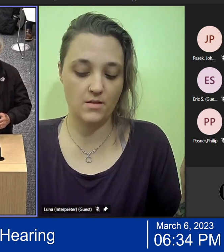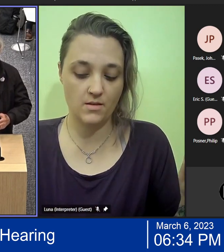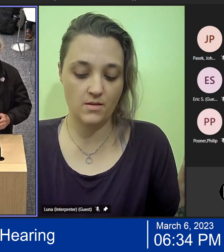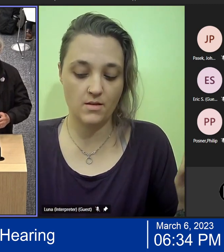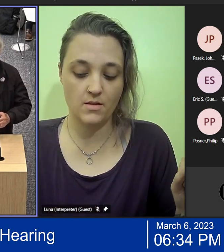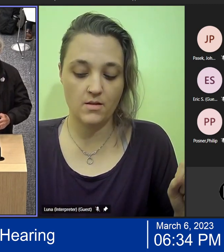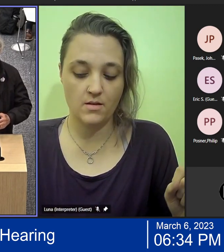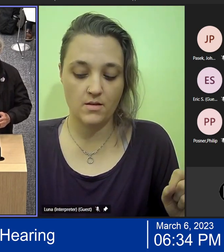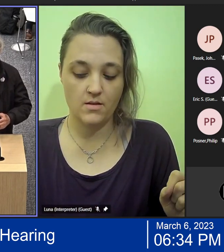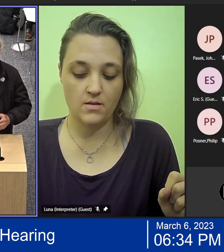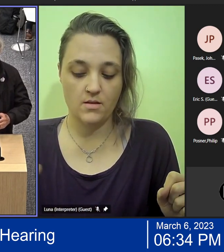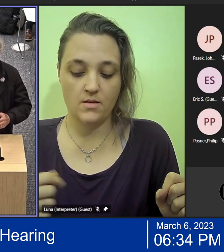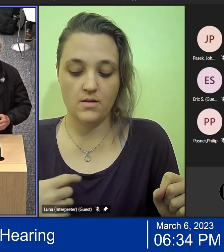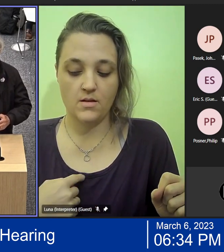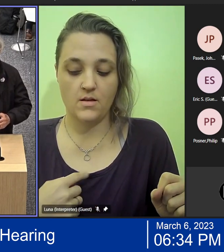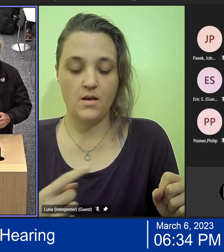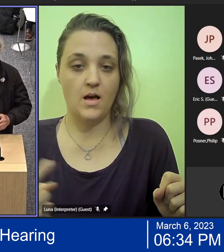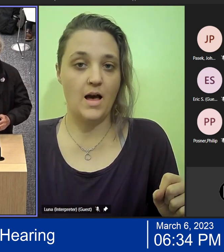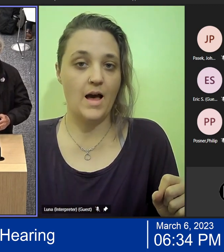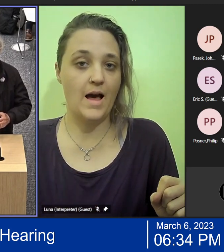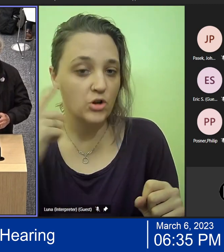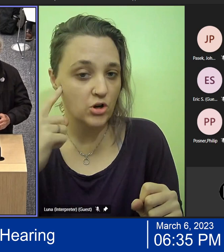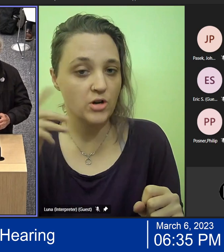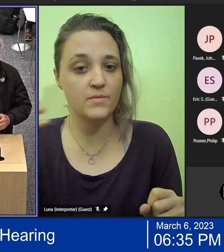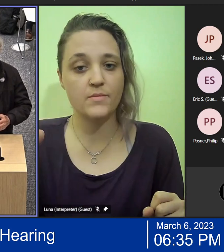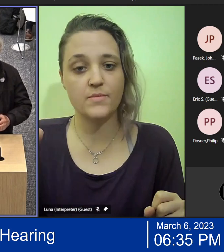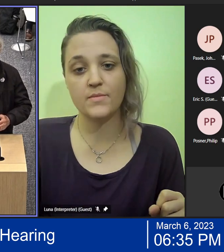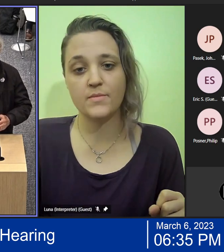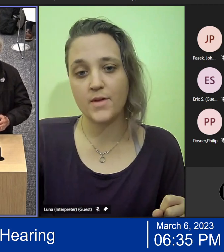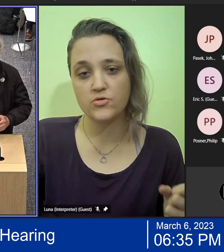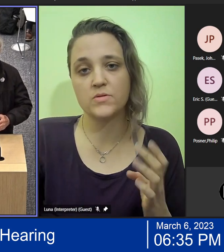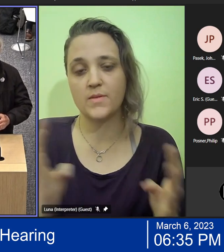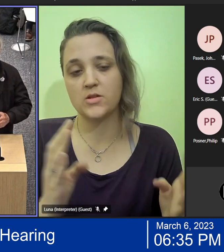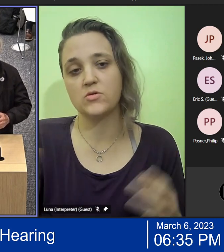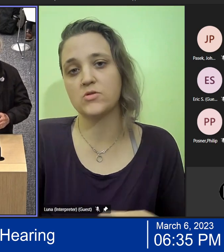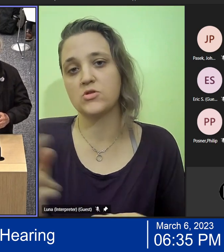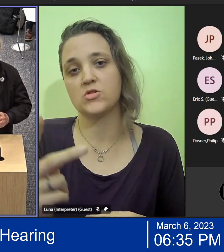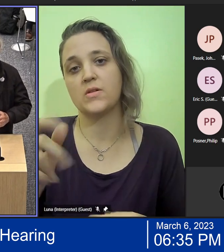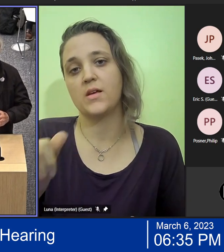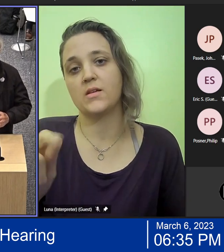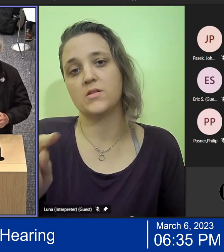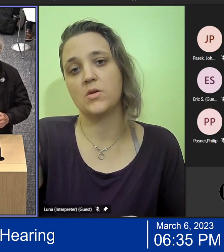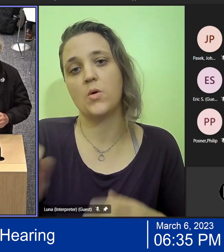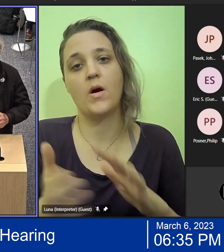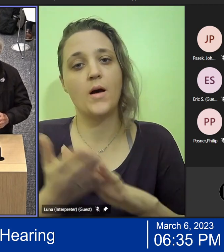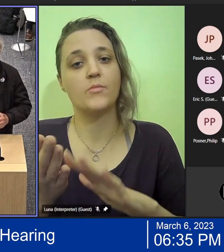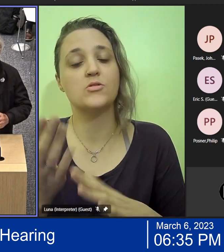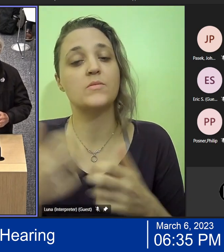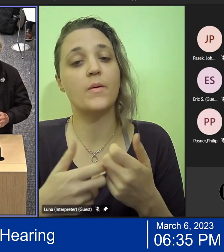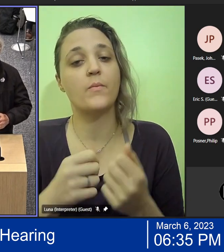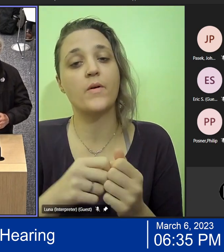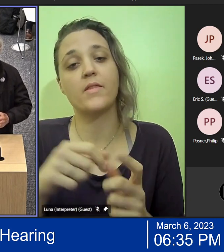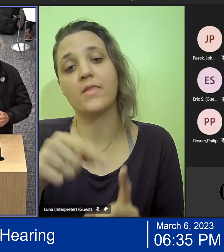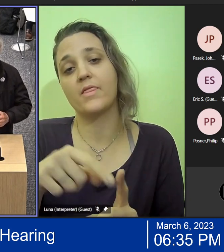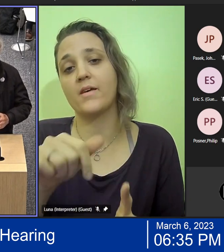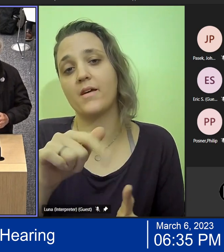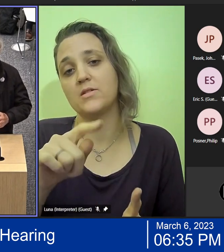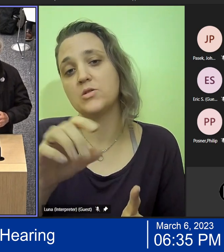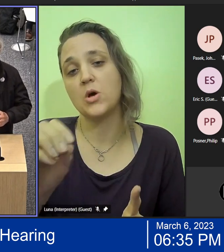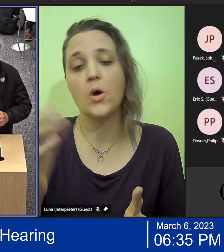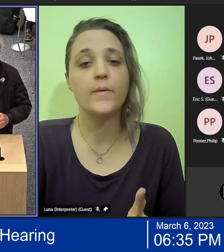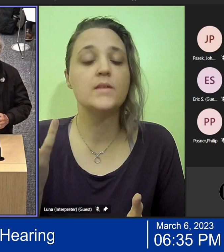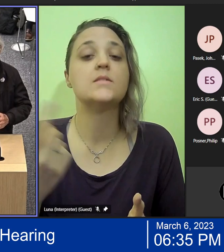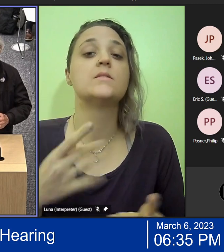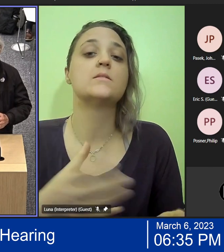concerned about is the safety on the rail. I've heard recently that Metro is planning on returning to ATO operations. The problem